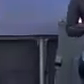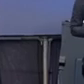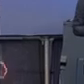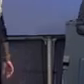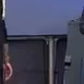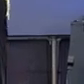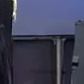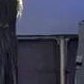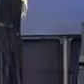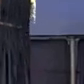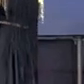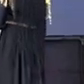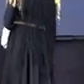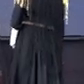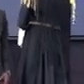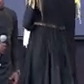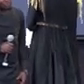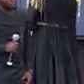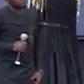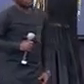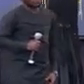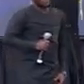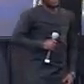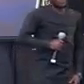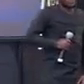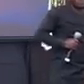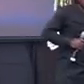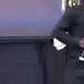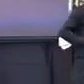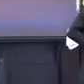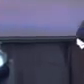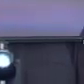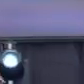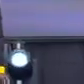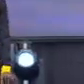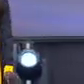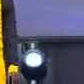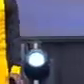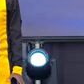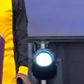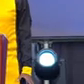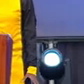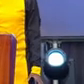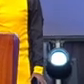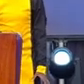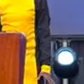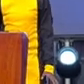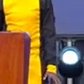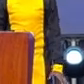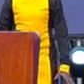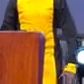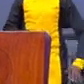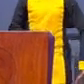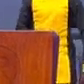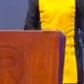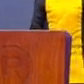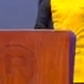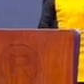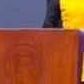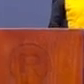listen when when Apostle says we are emblems of Mercy I'm another portrait of